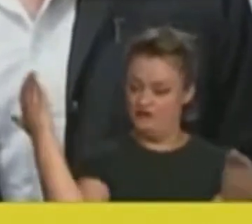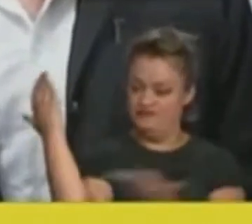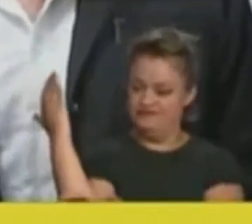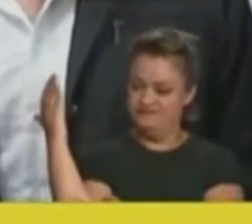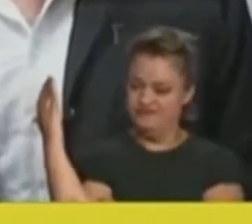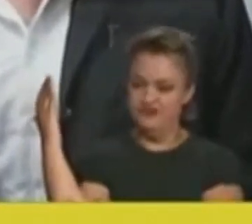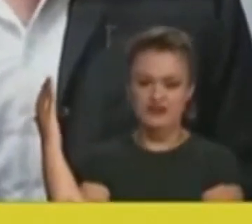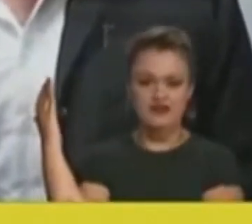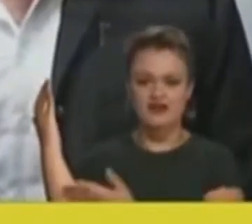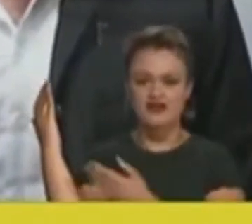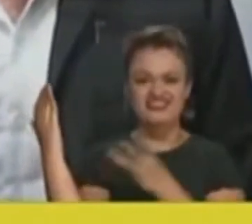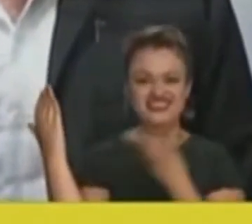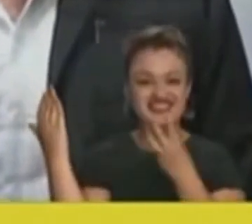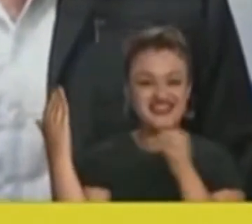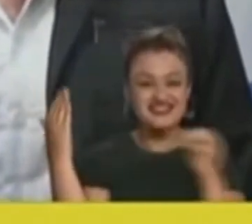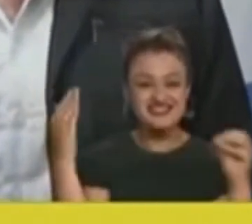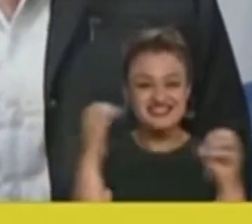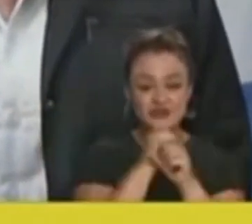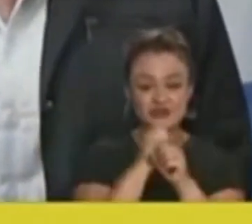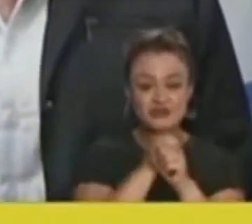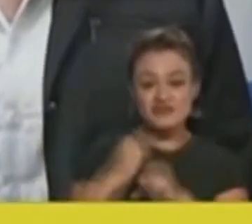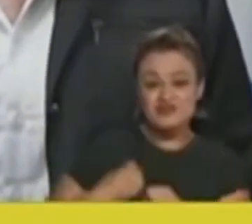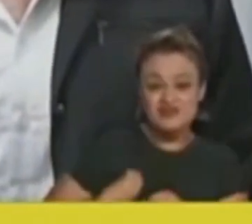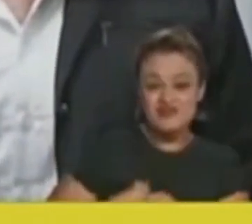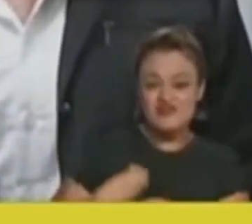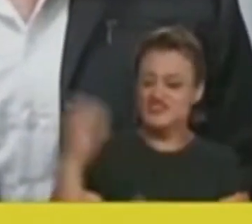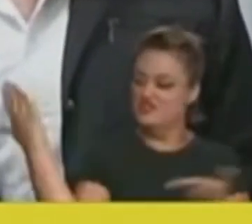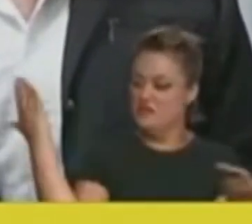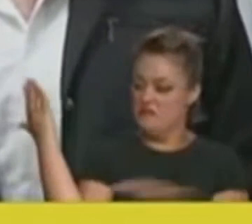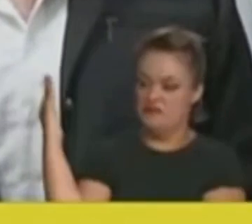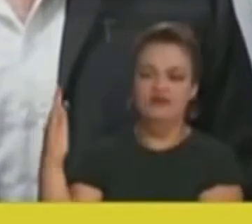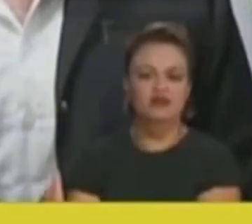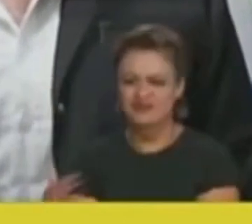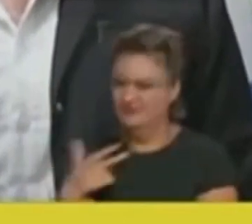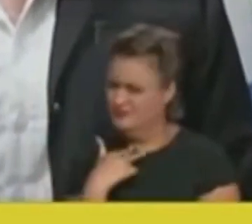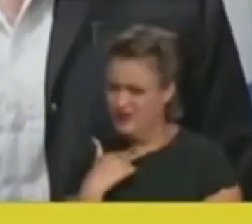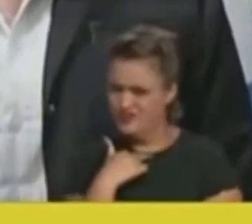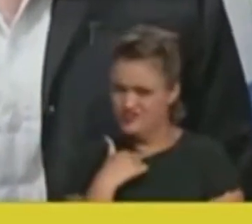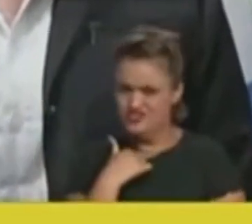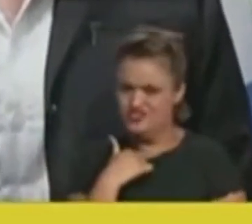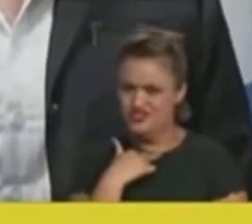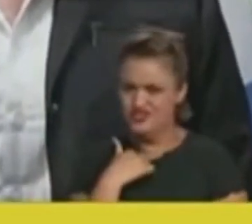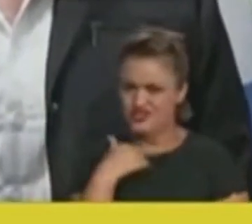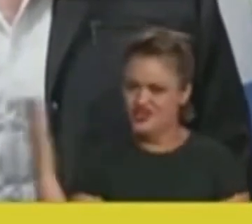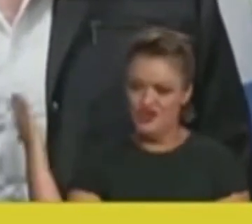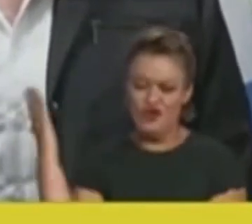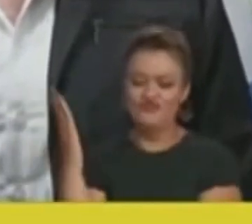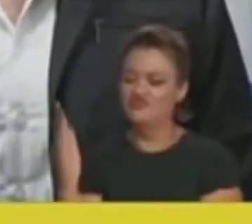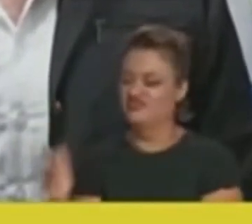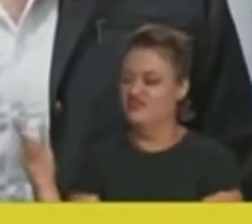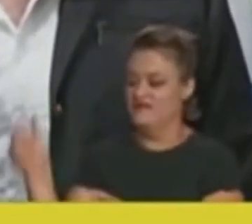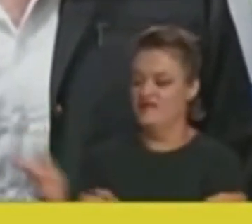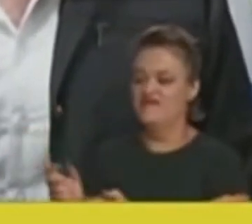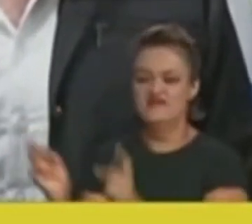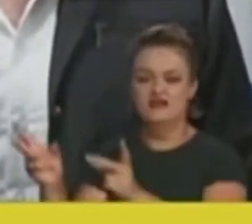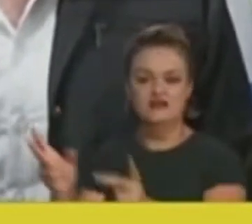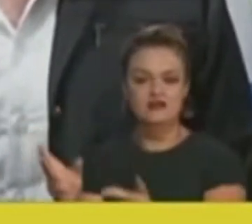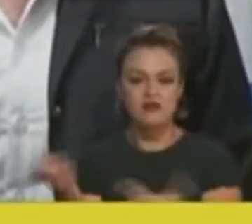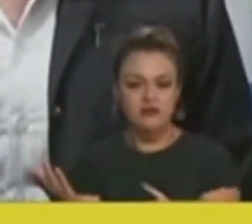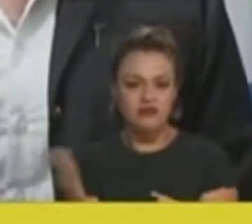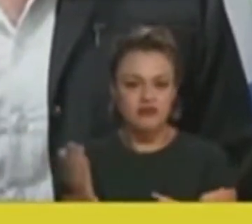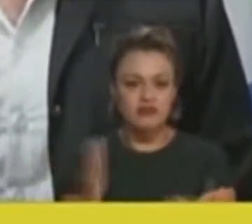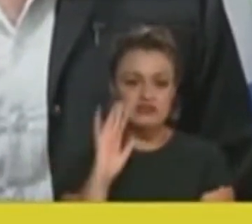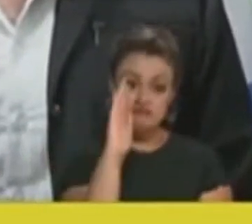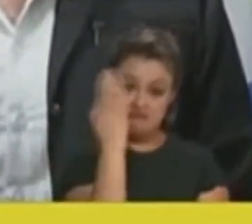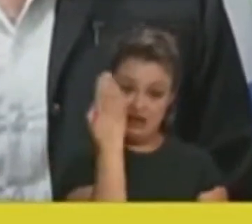If they want to make money from wood, they need to do